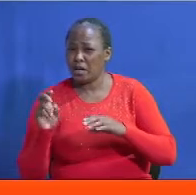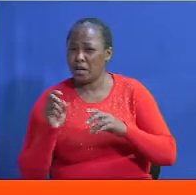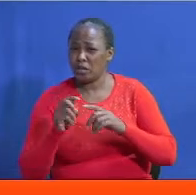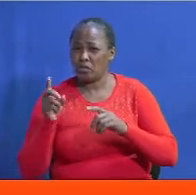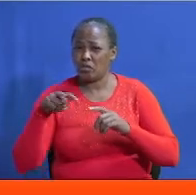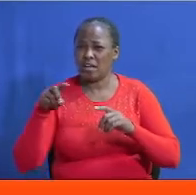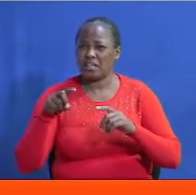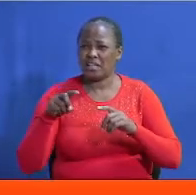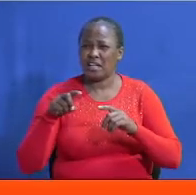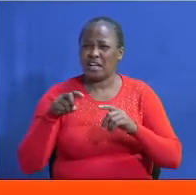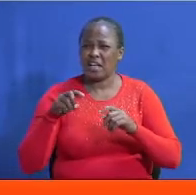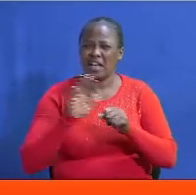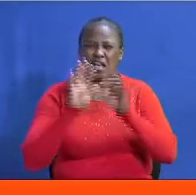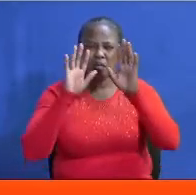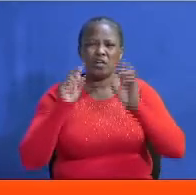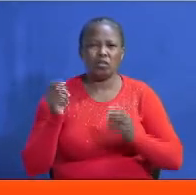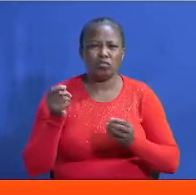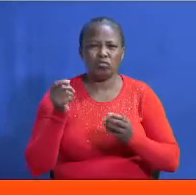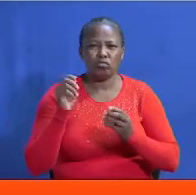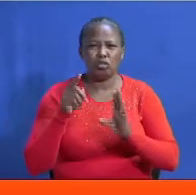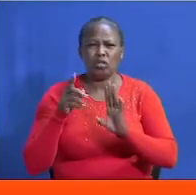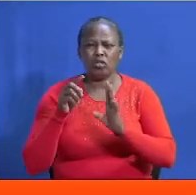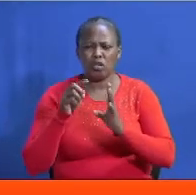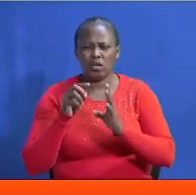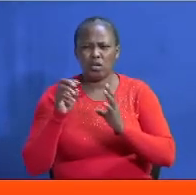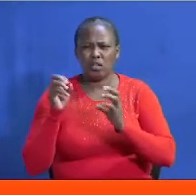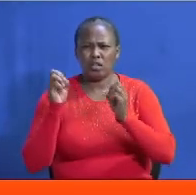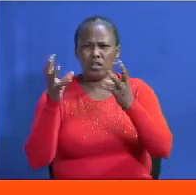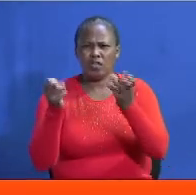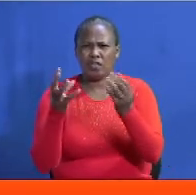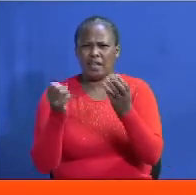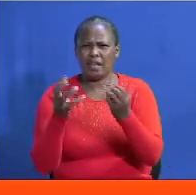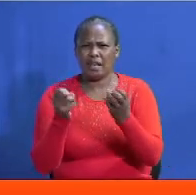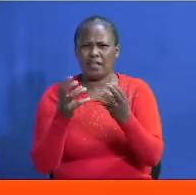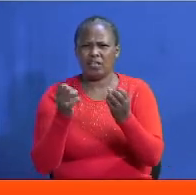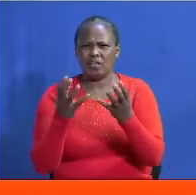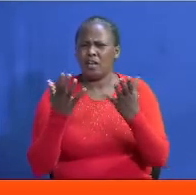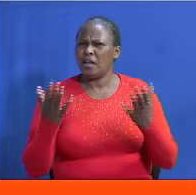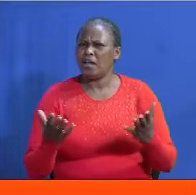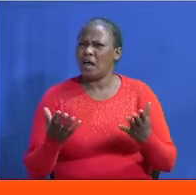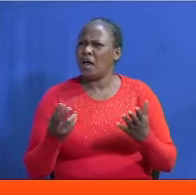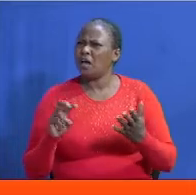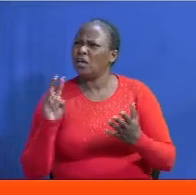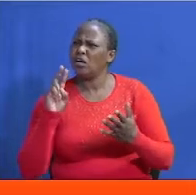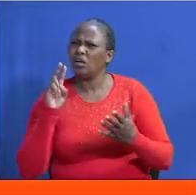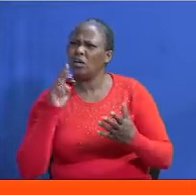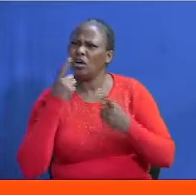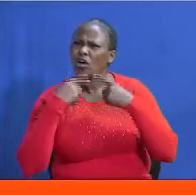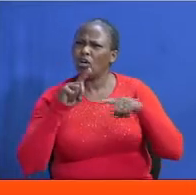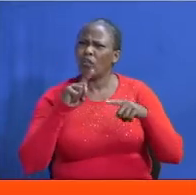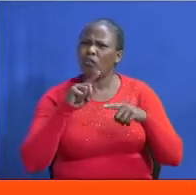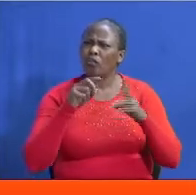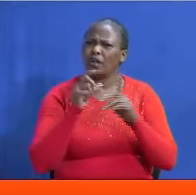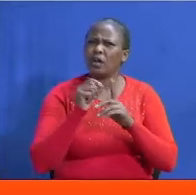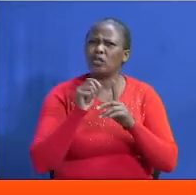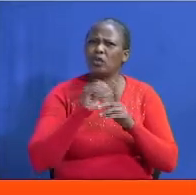is the figures, to bring it out clearly the way you want it to come out. Yeah. Now, so what could be your final words maybe to the general